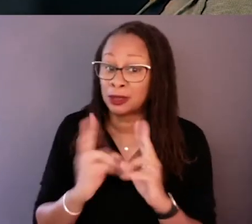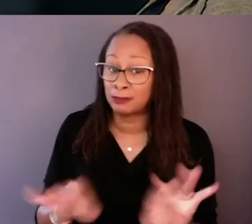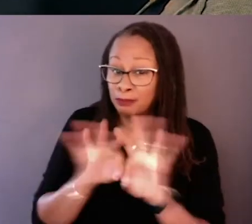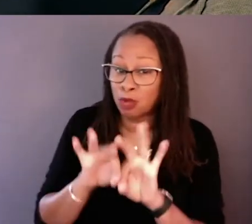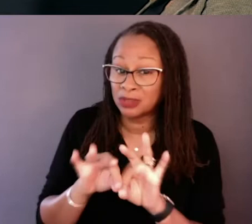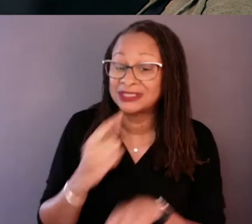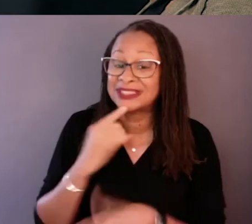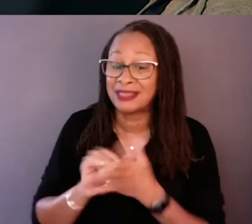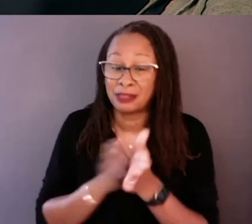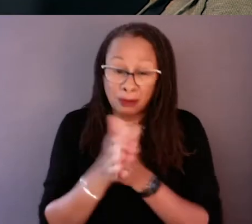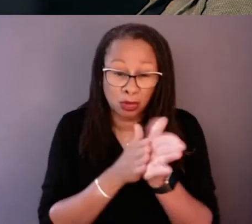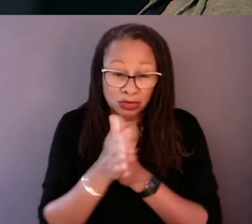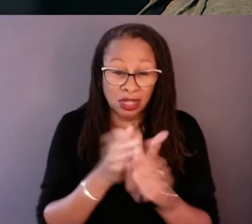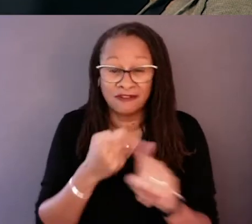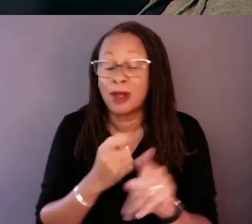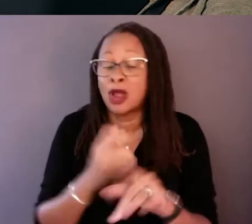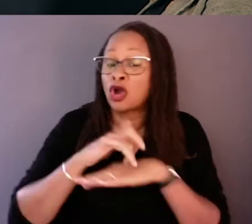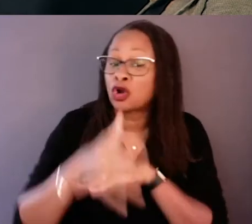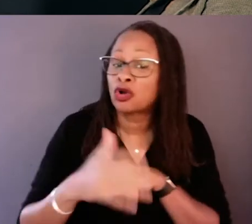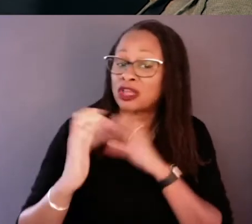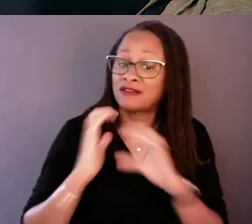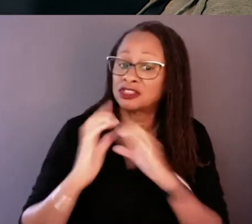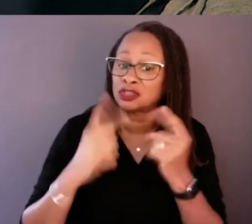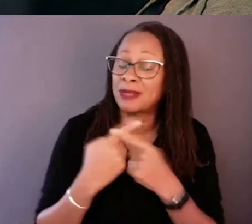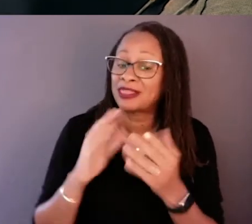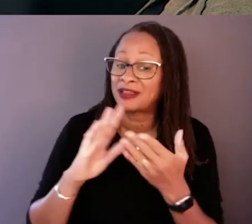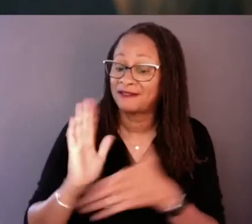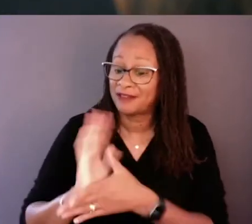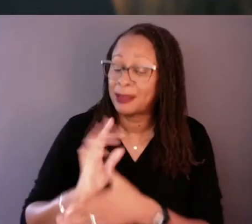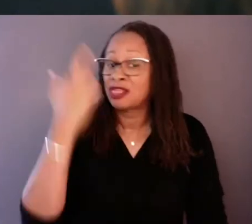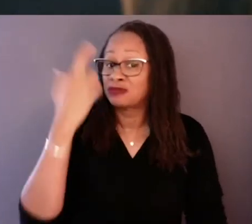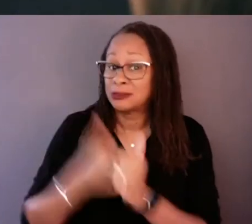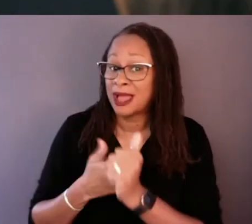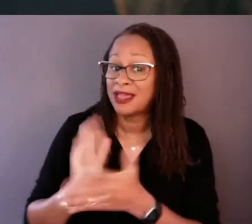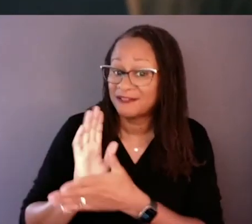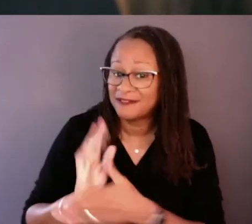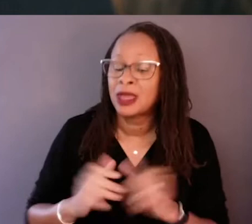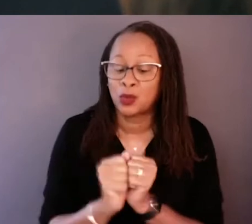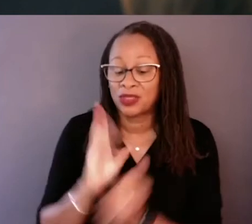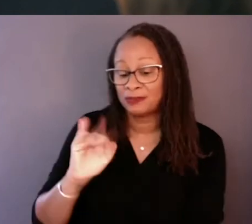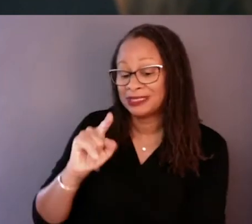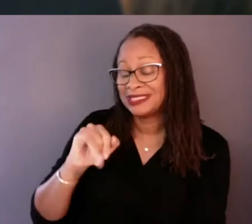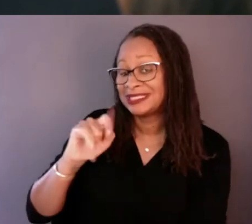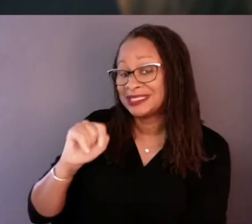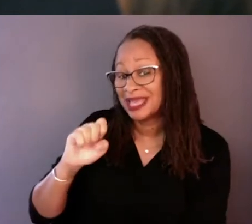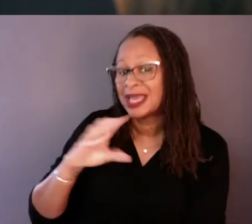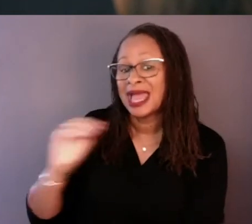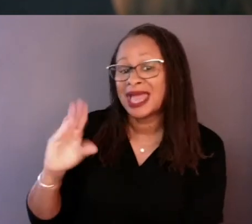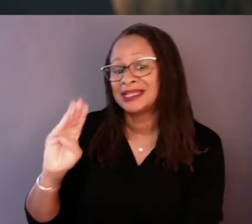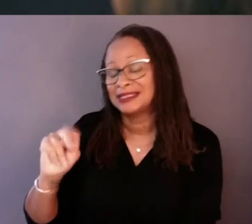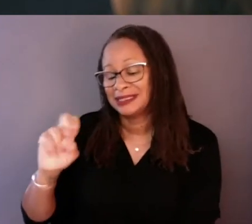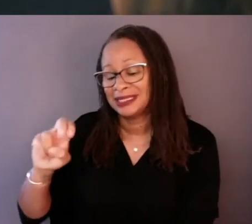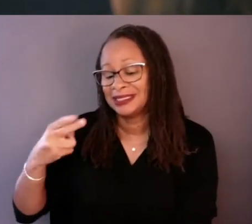from early conversations about the film and what the purpose of the film was with Bitete and Nadinha and the Uruwau, who said, look, we've had a lot of